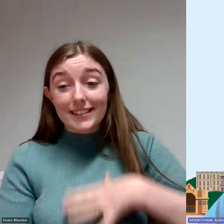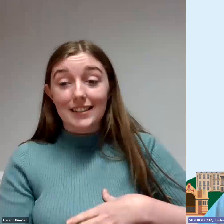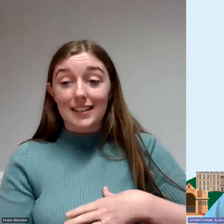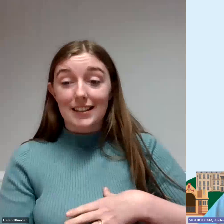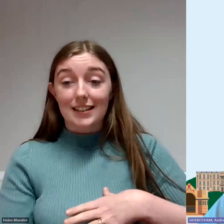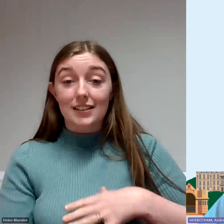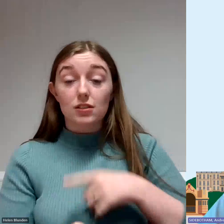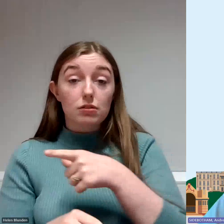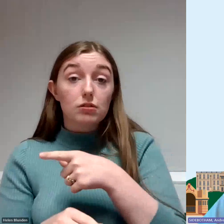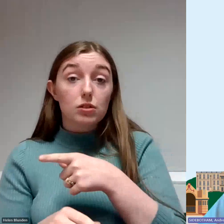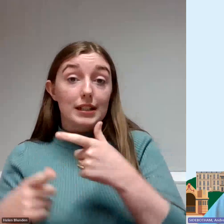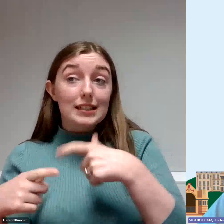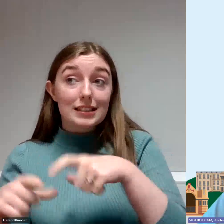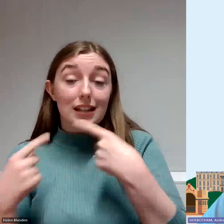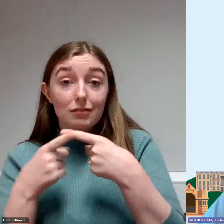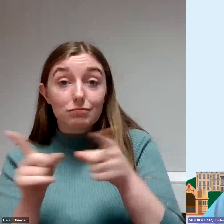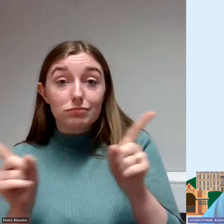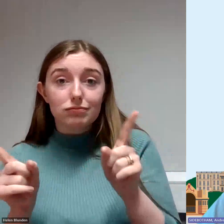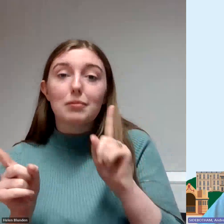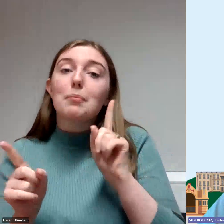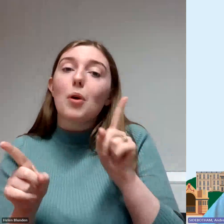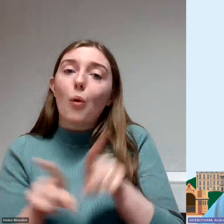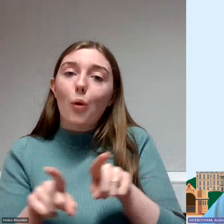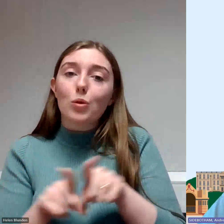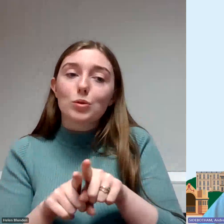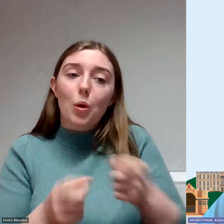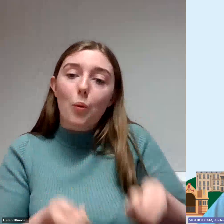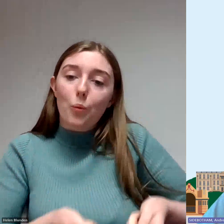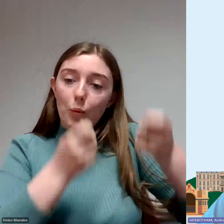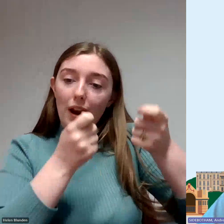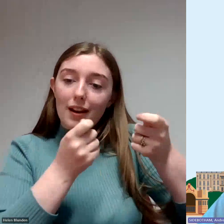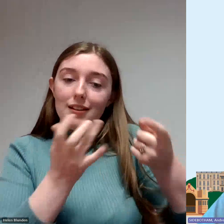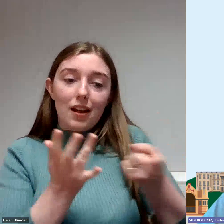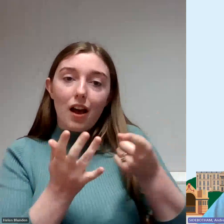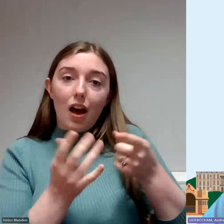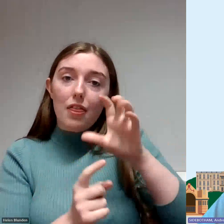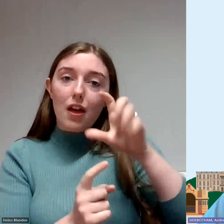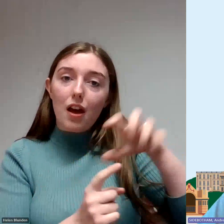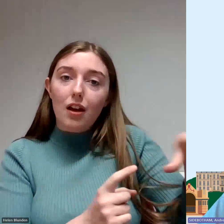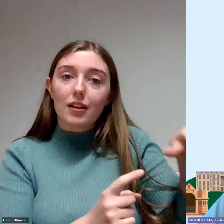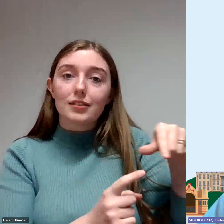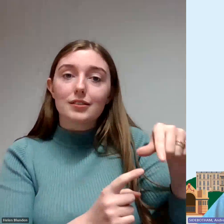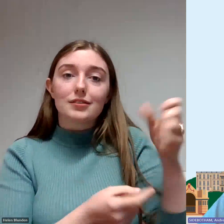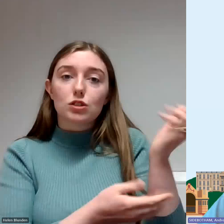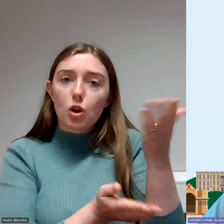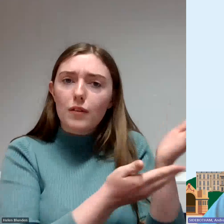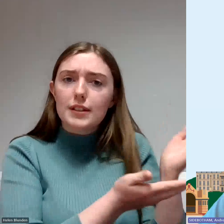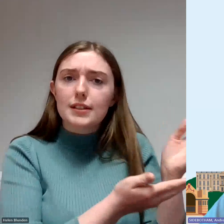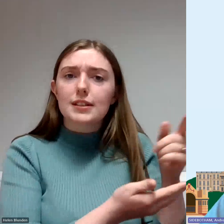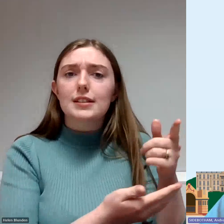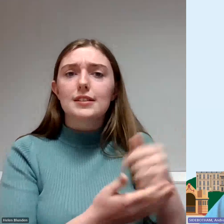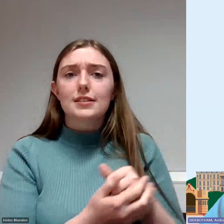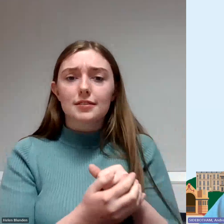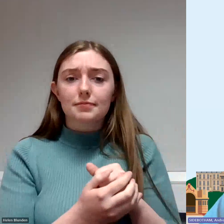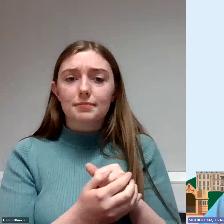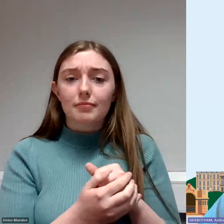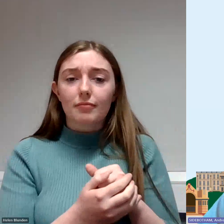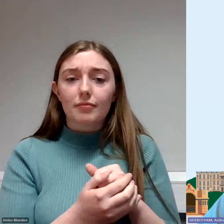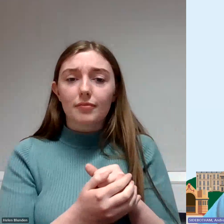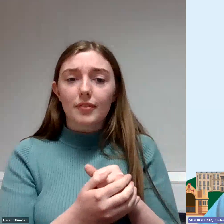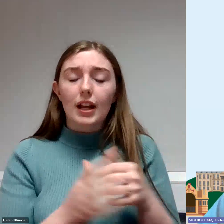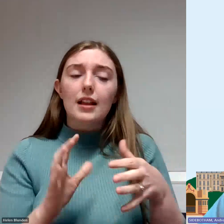the profile of those other services. In terms of your specific question for Derbyshire and patient attitudes and